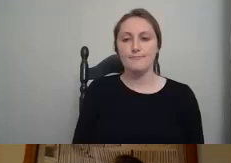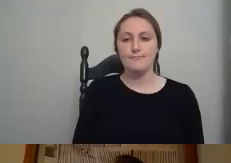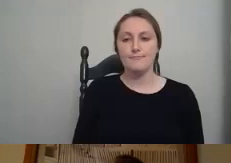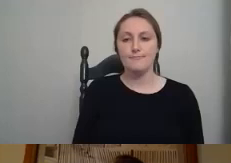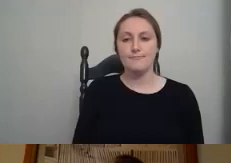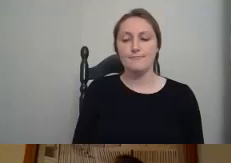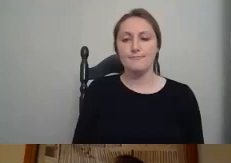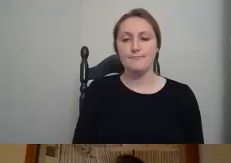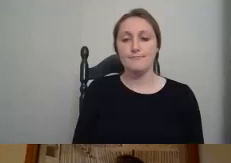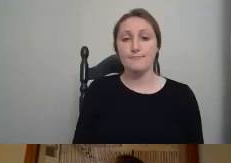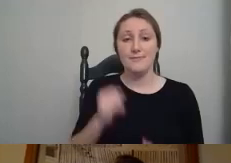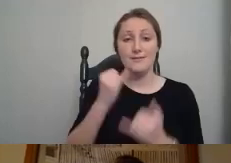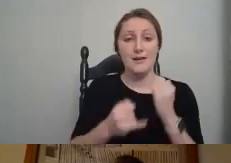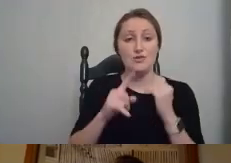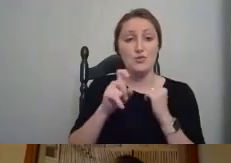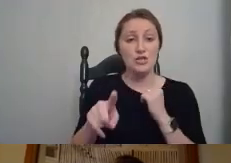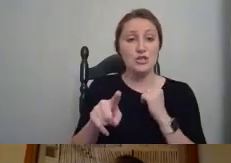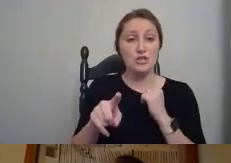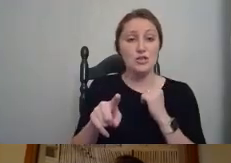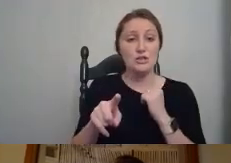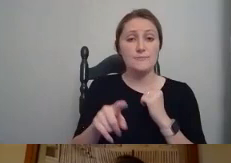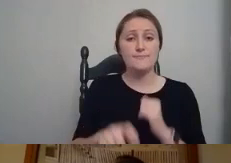Is this the last question from the Big Pen?